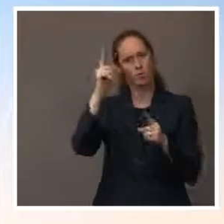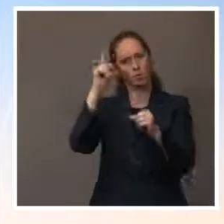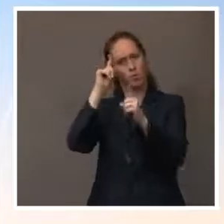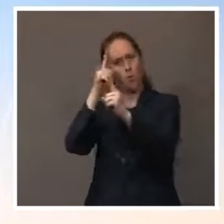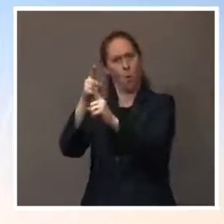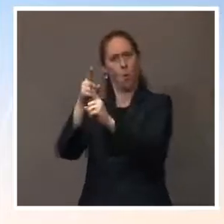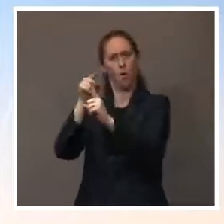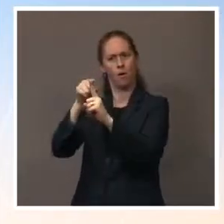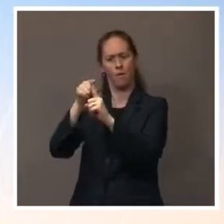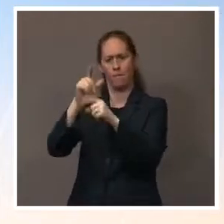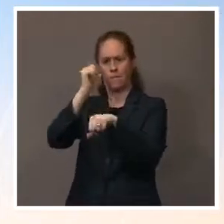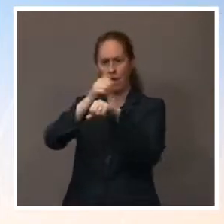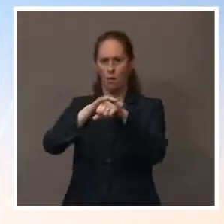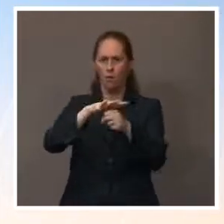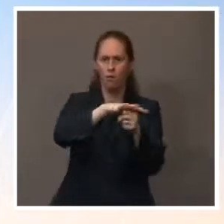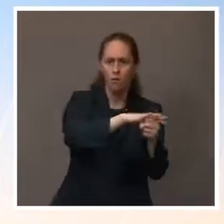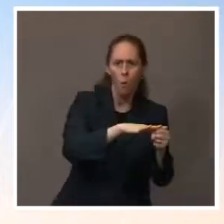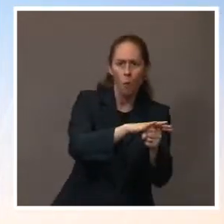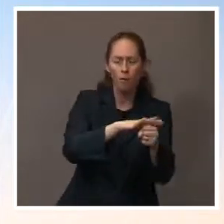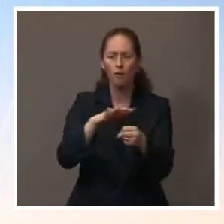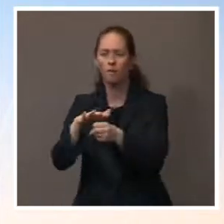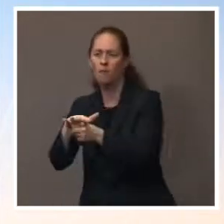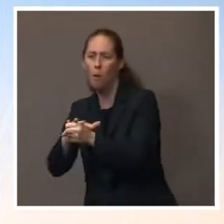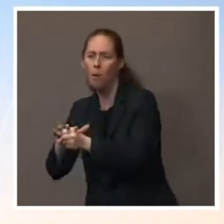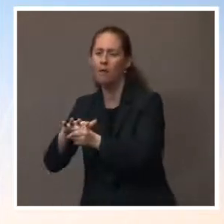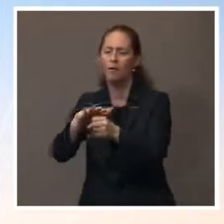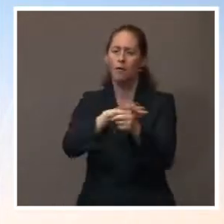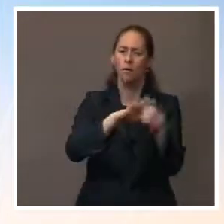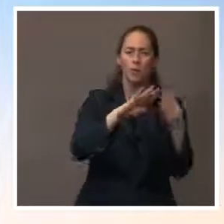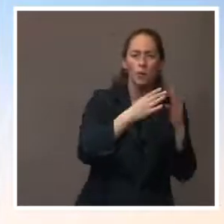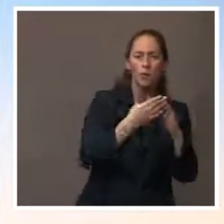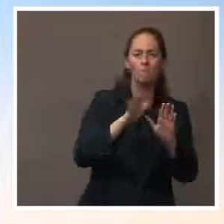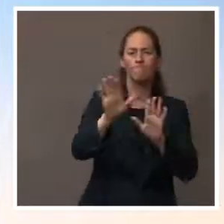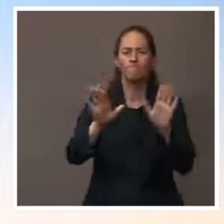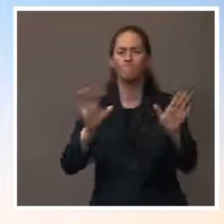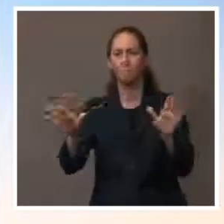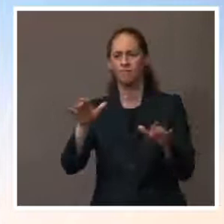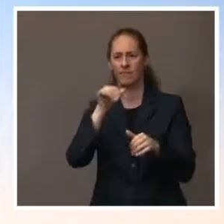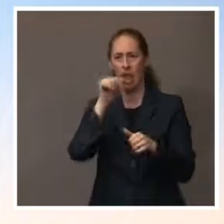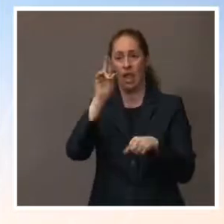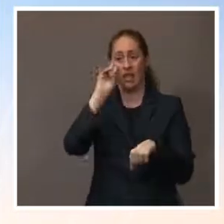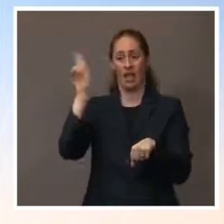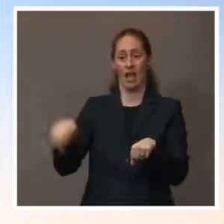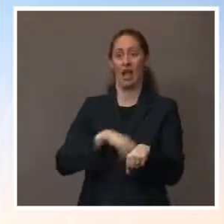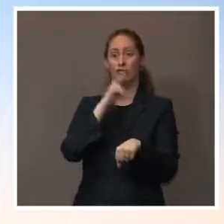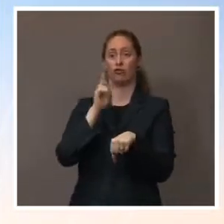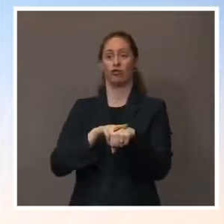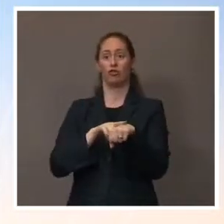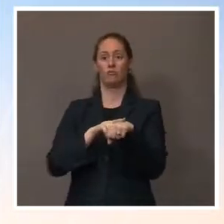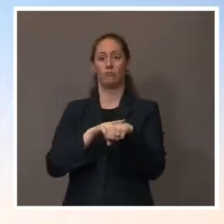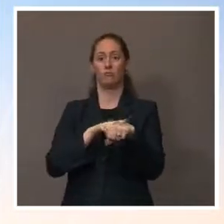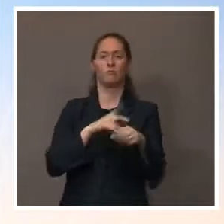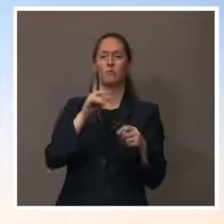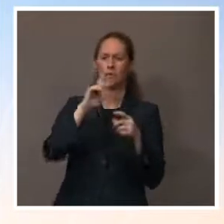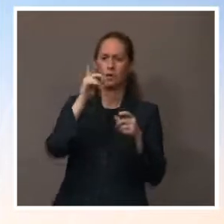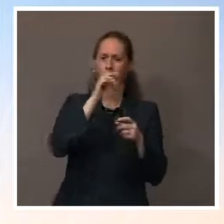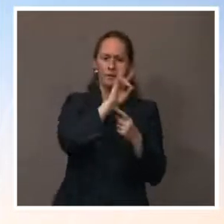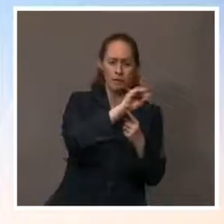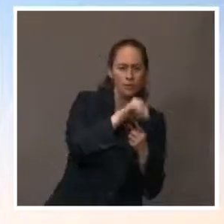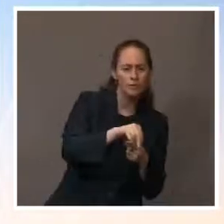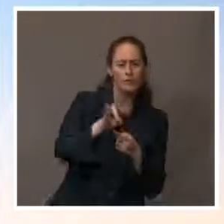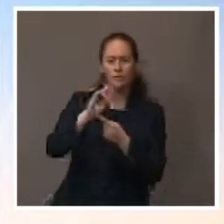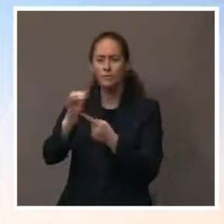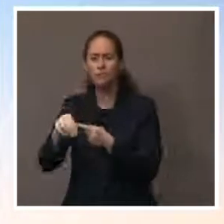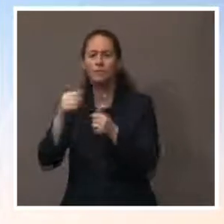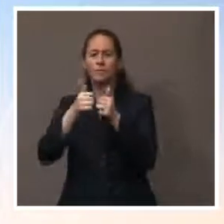be based on what the decisions are made community to community, but not nationwide. No, it's really dependent on where you're living. Because